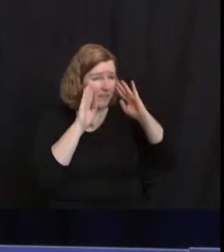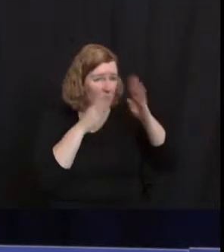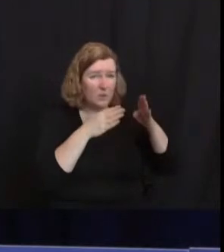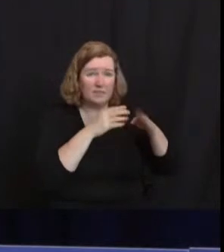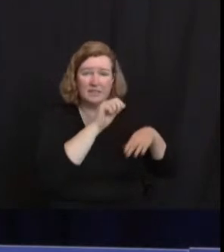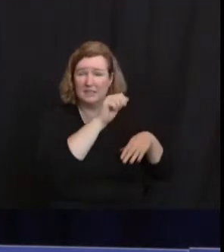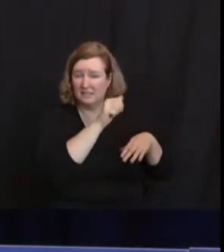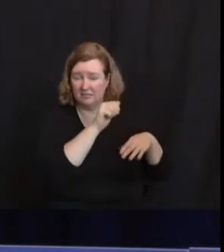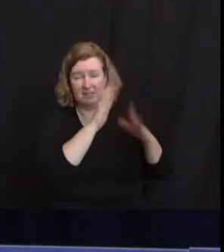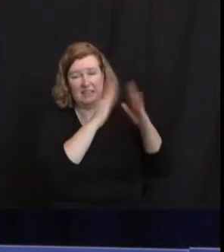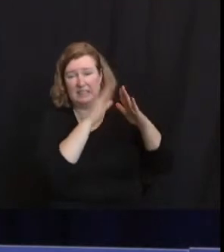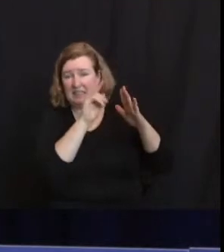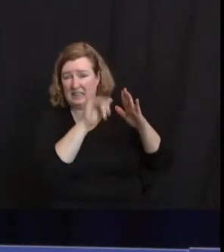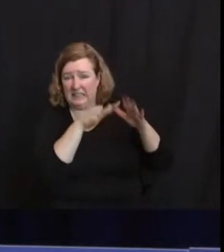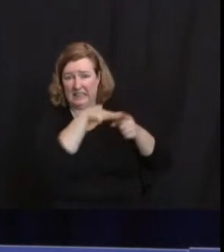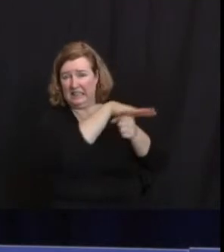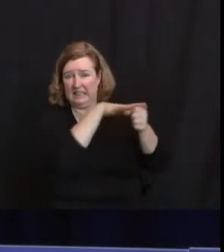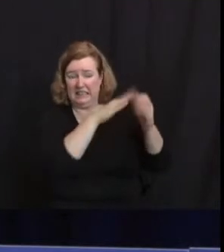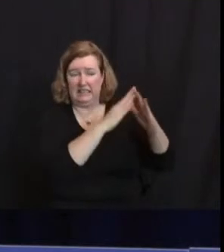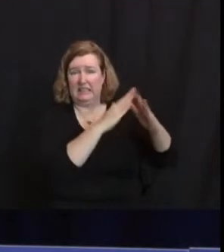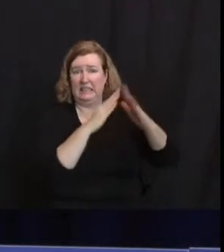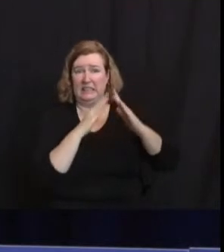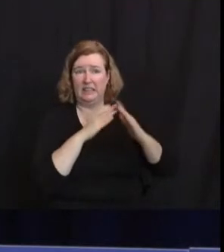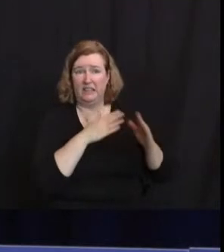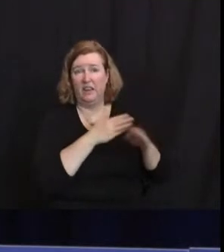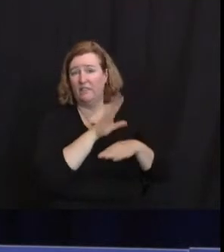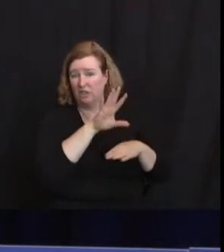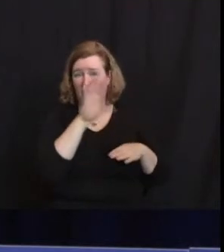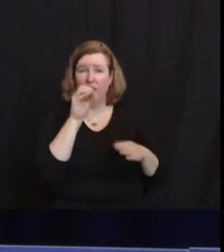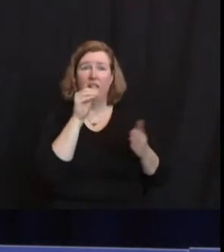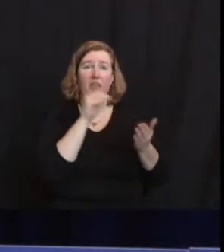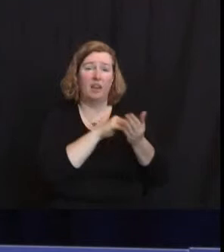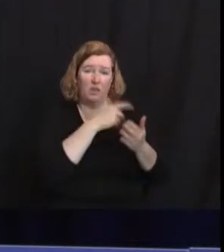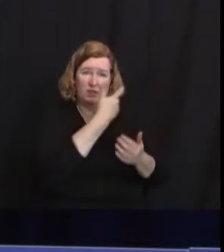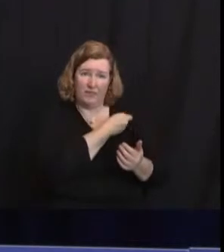than 54,000 doses have been administered at these sites.